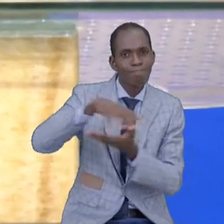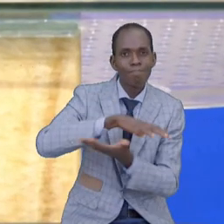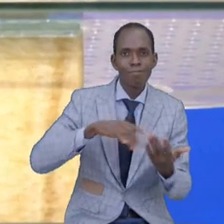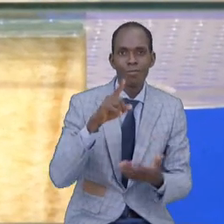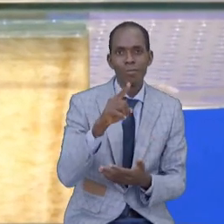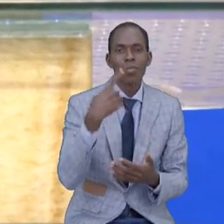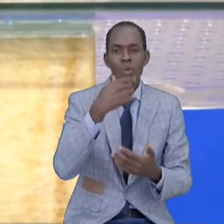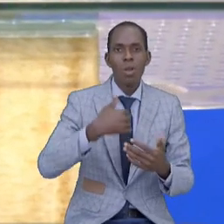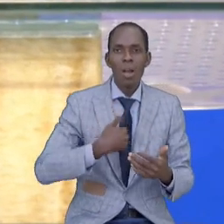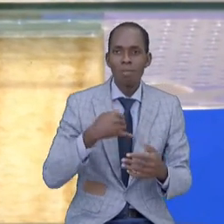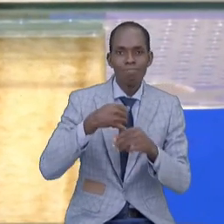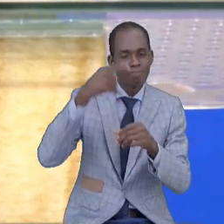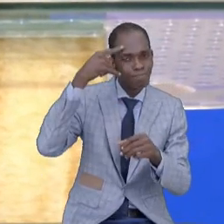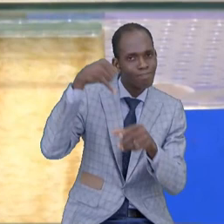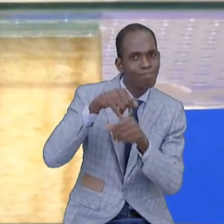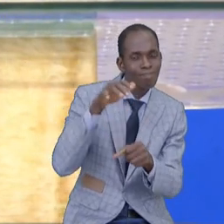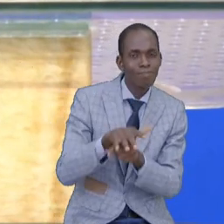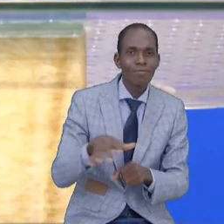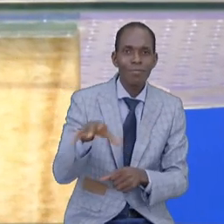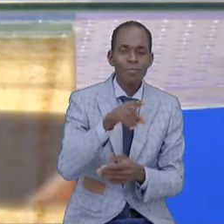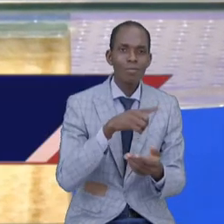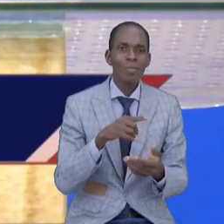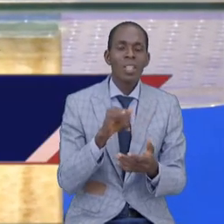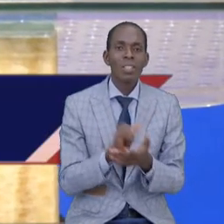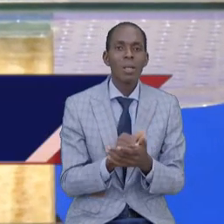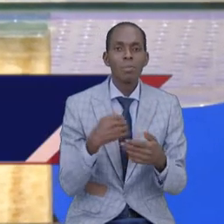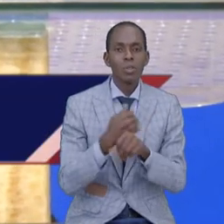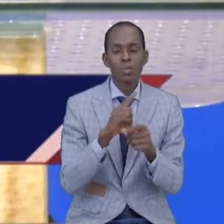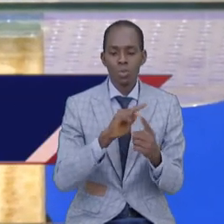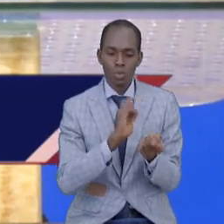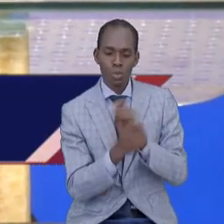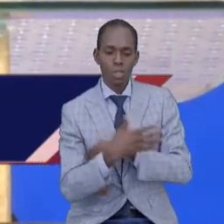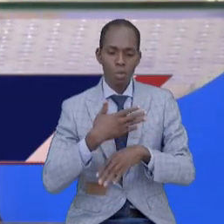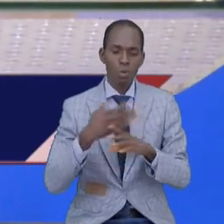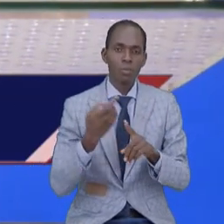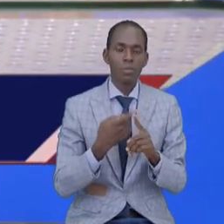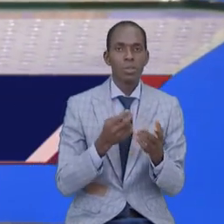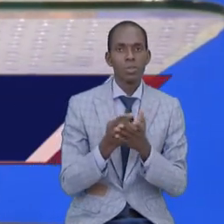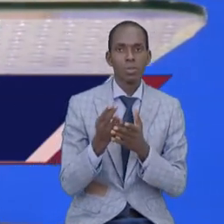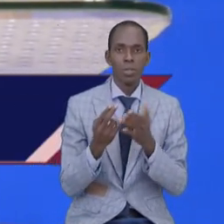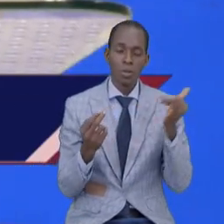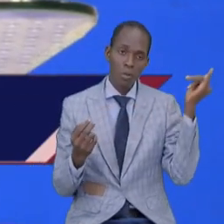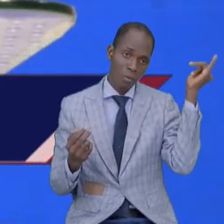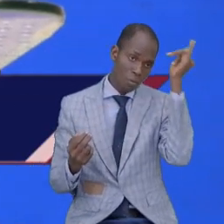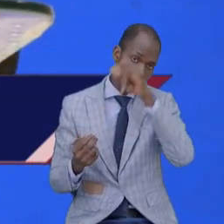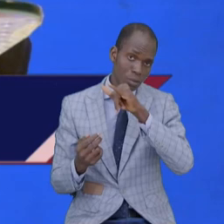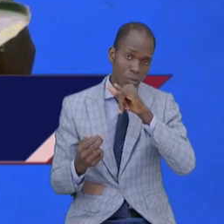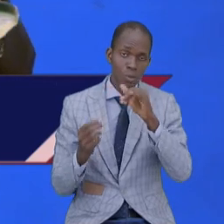you away from the truth that saves? Foolish,